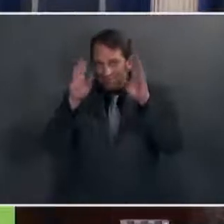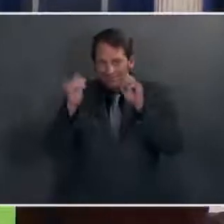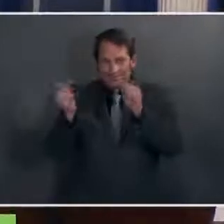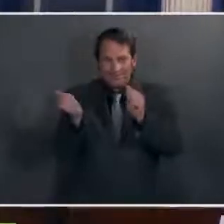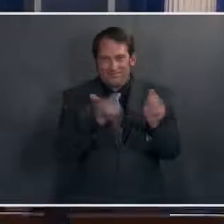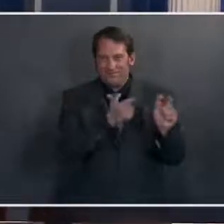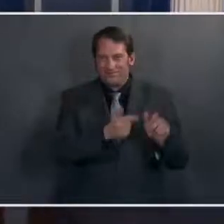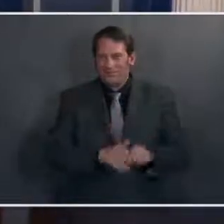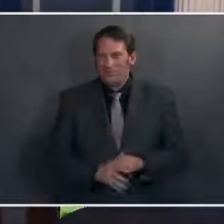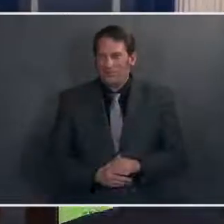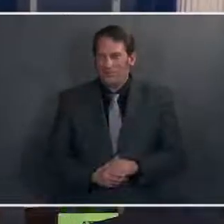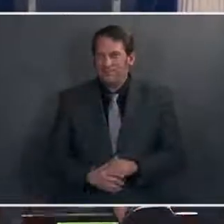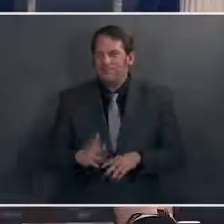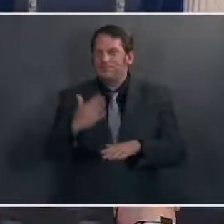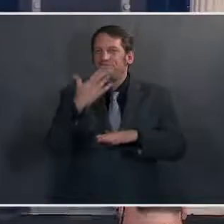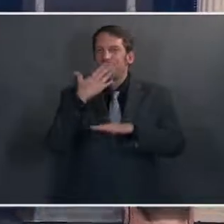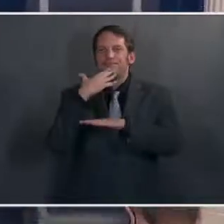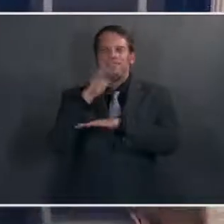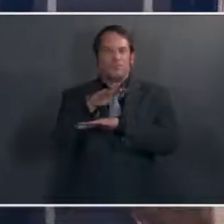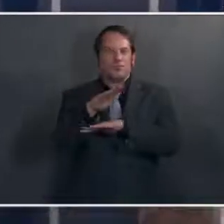Good afternoon.